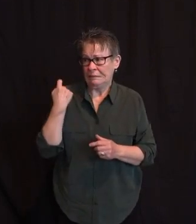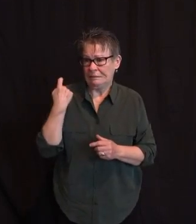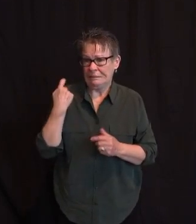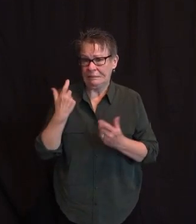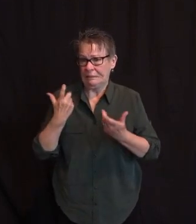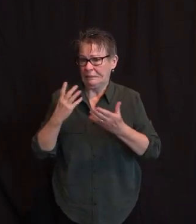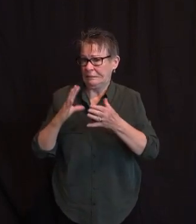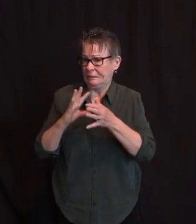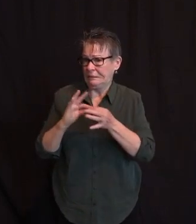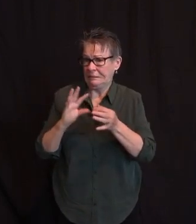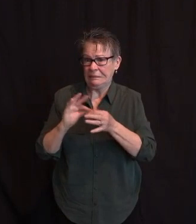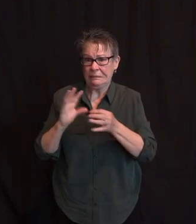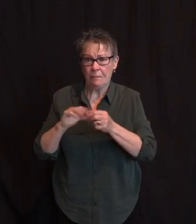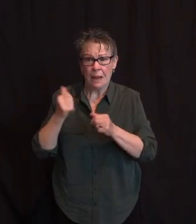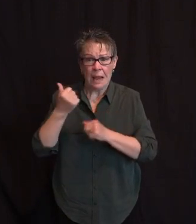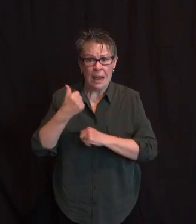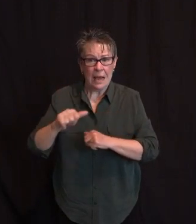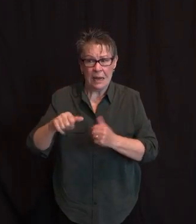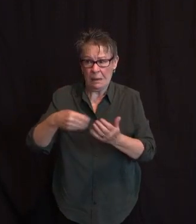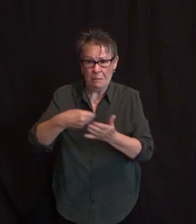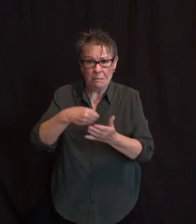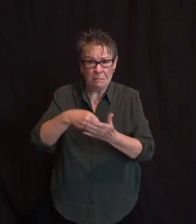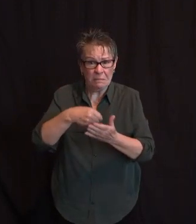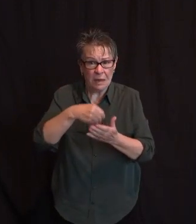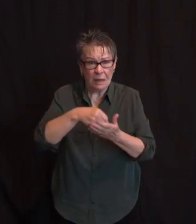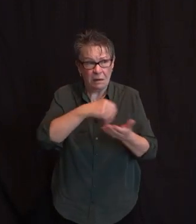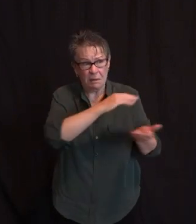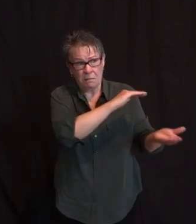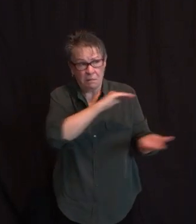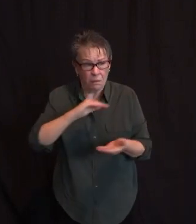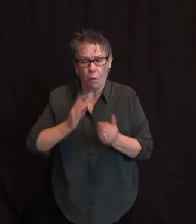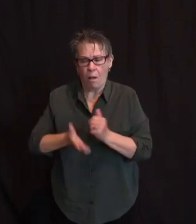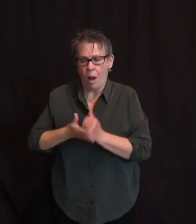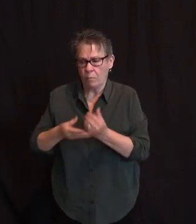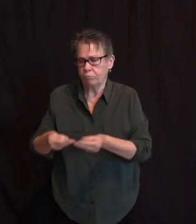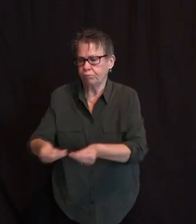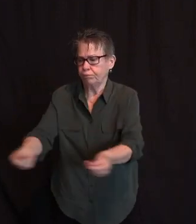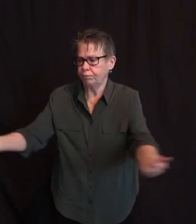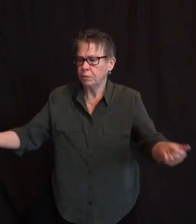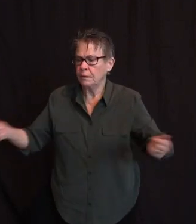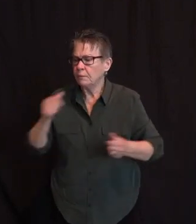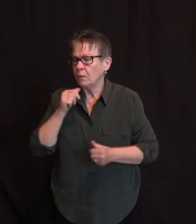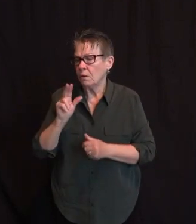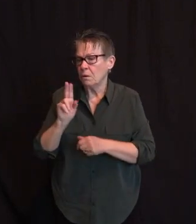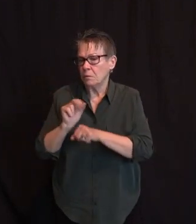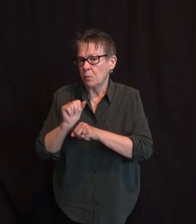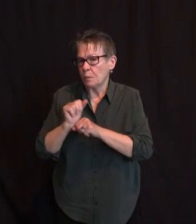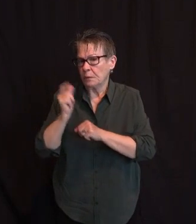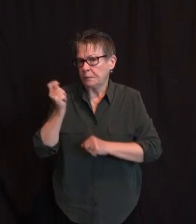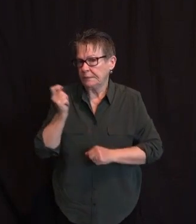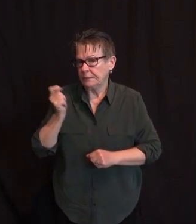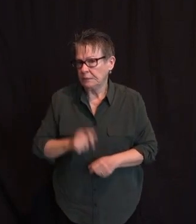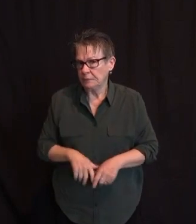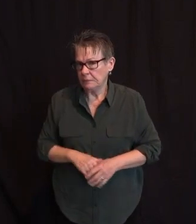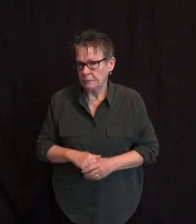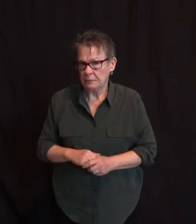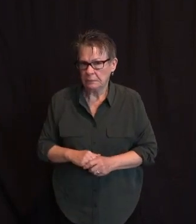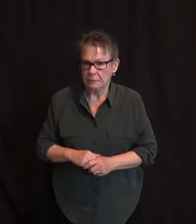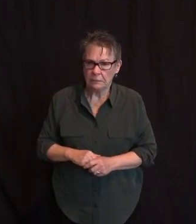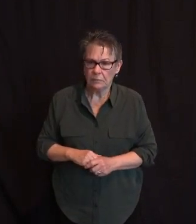future bills to come. Please, real quick. On your answer, and the supermarket answer, they're going to be asked to limit their time in the